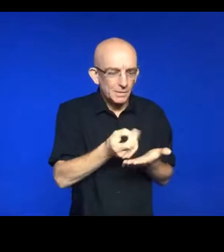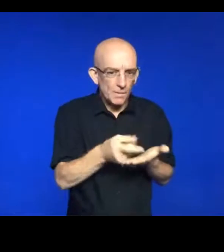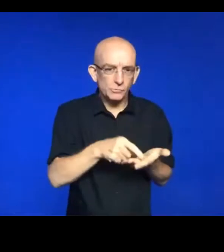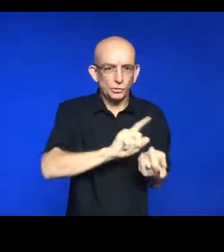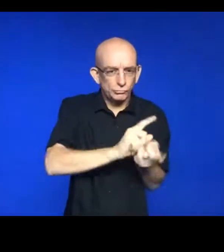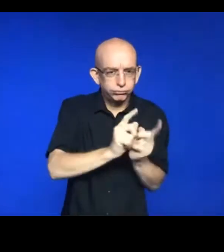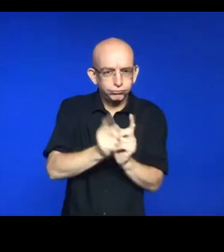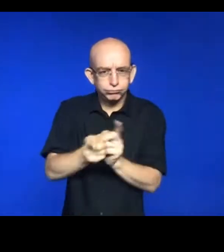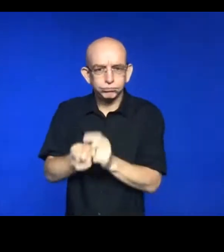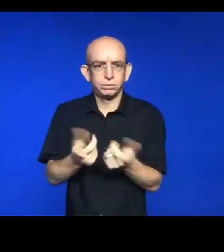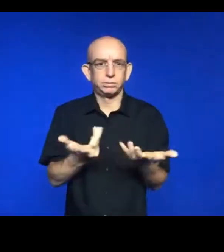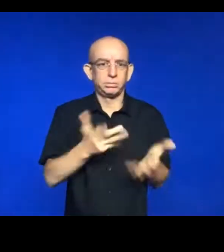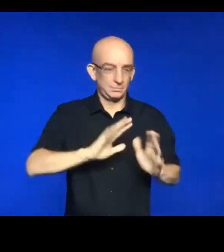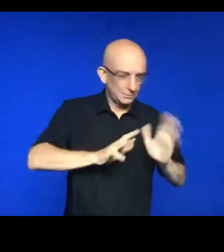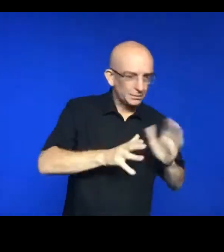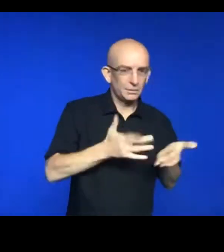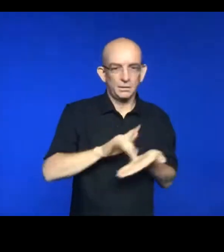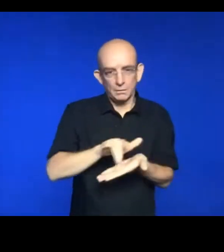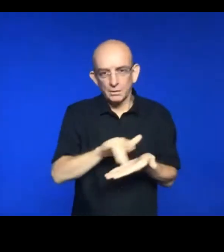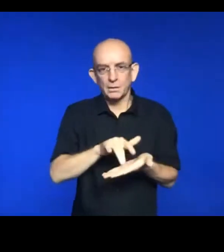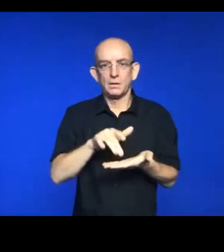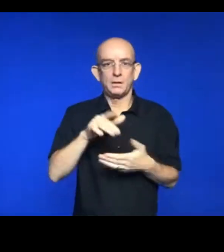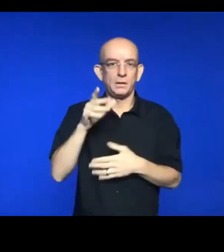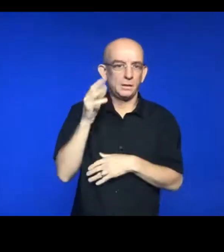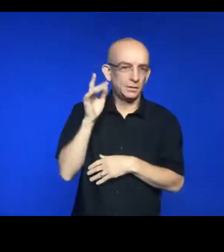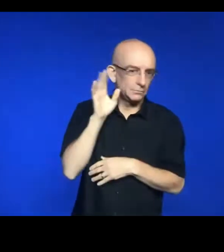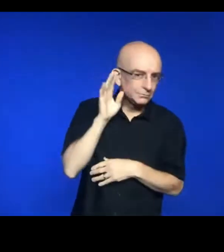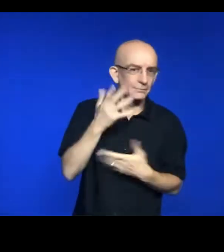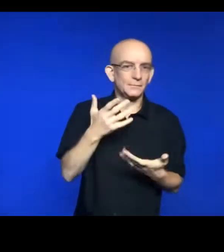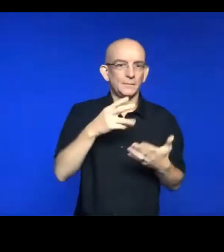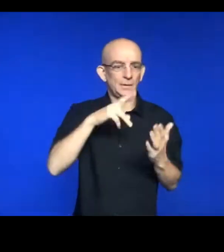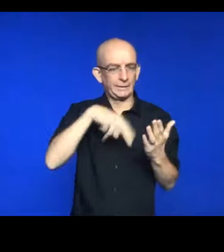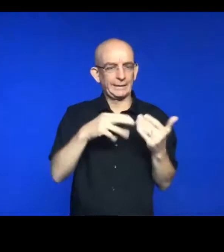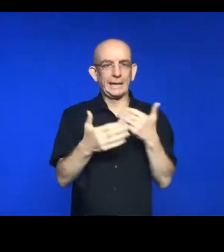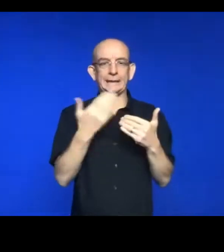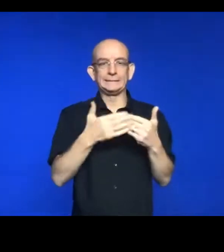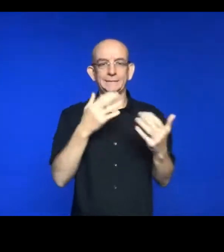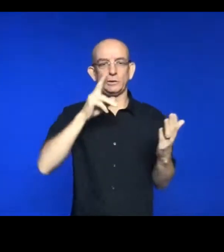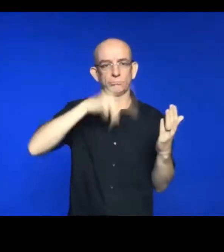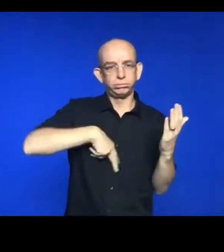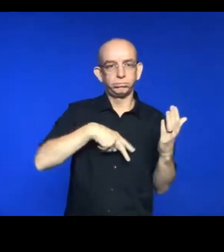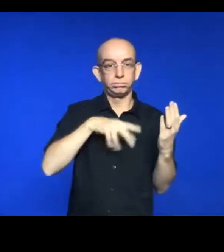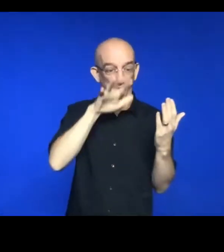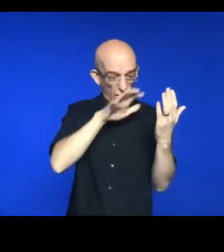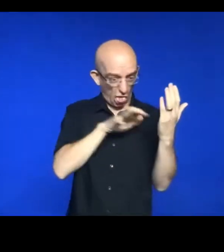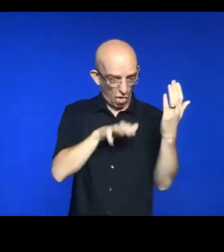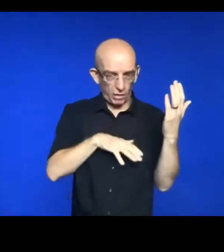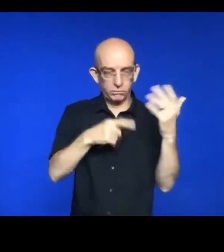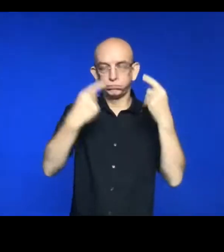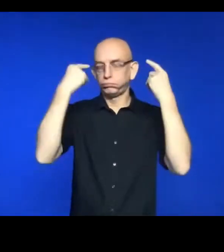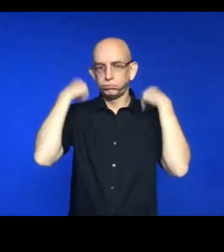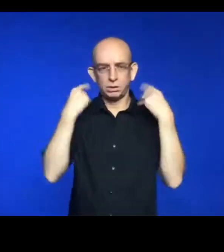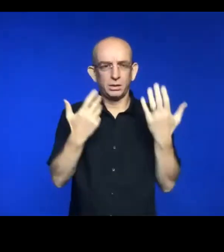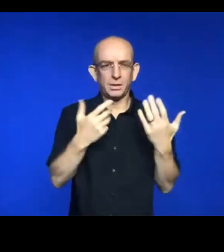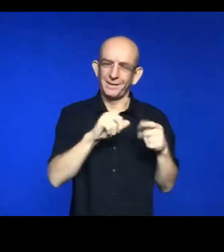read language, that it is provided with means of accessibility for persons with hearing impairment, for persons